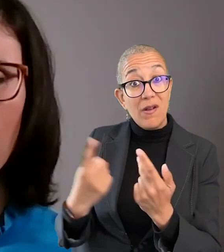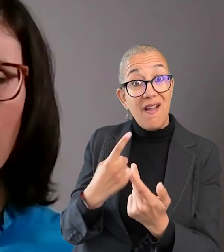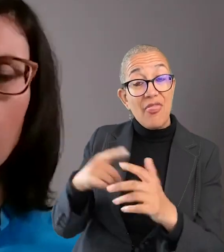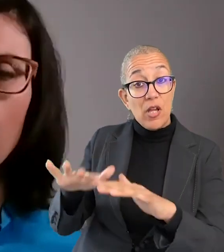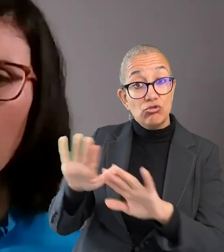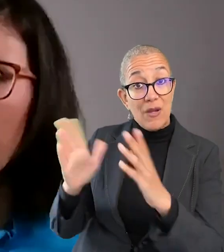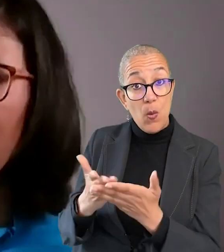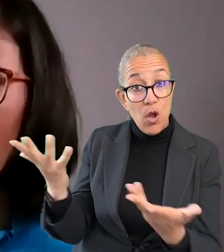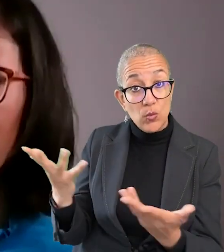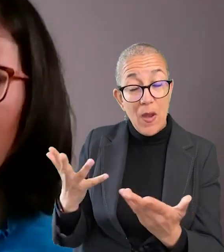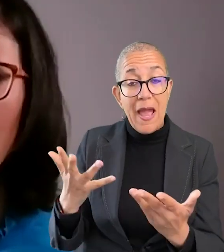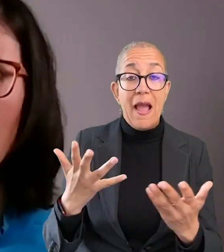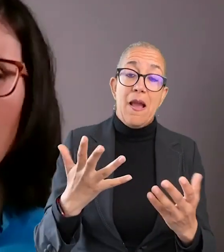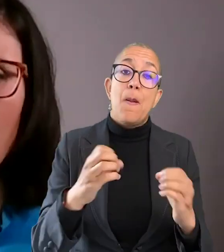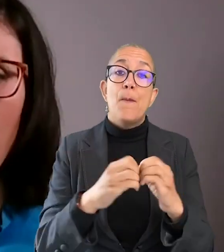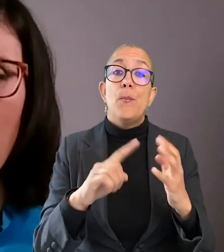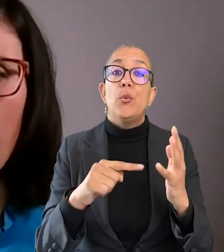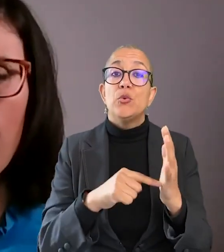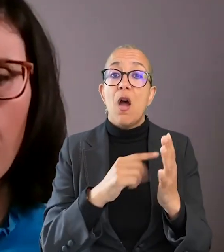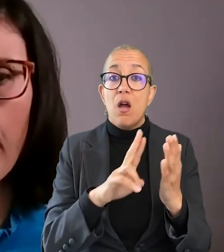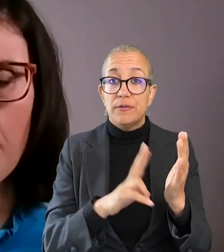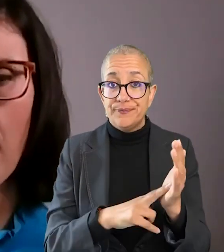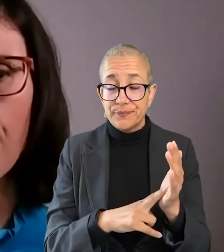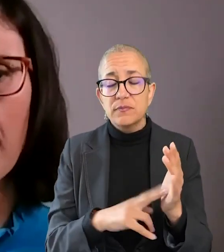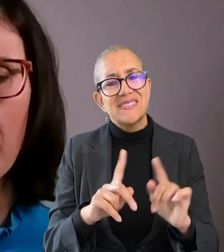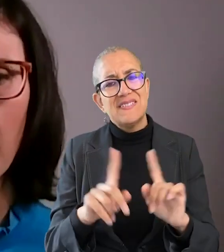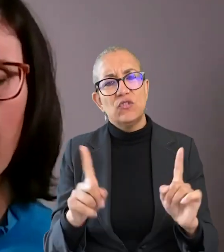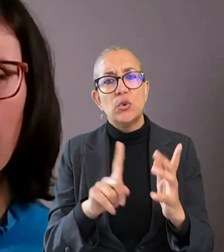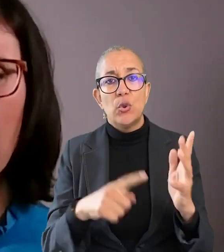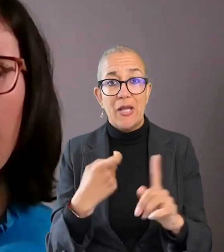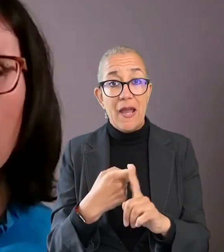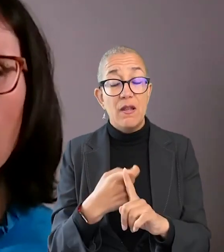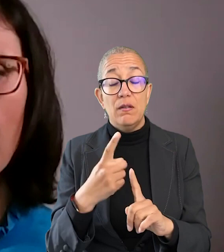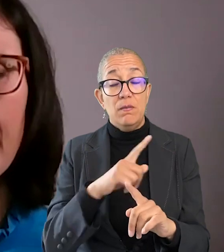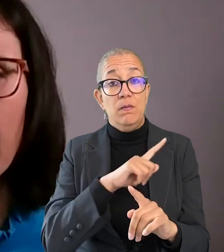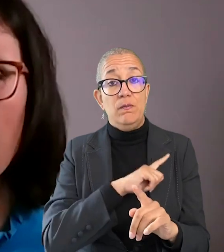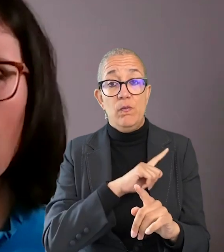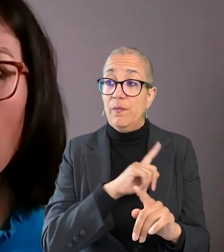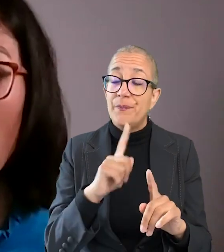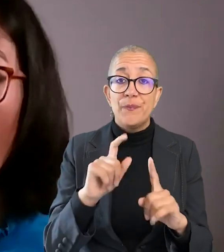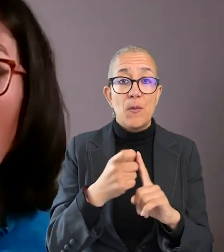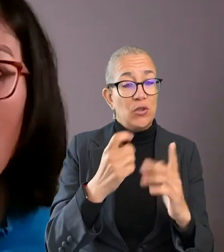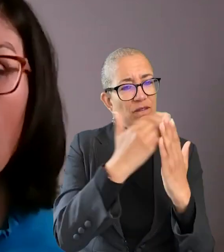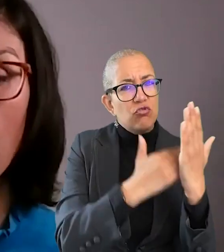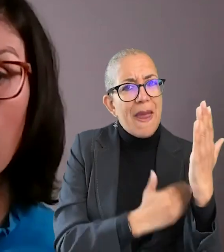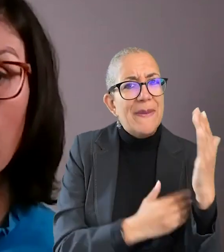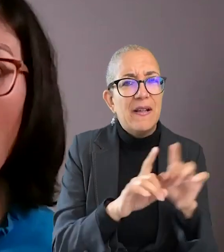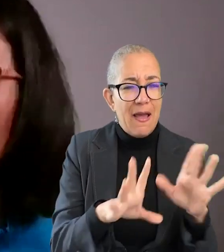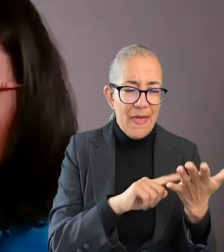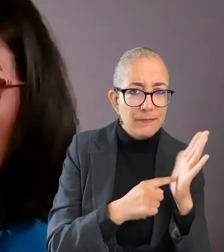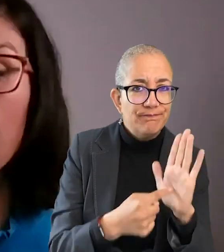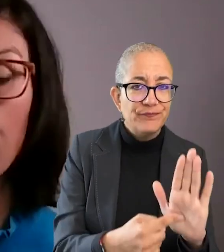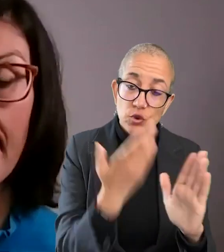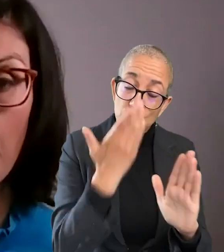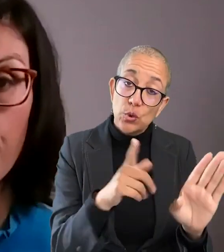world, it's Bhutan, and yes, very different to the UK. But the point about a framing like that is it would really get across to those young voters that